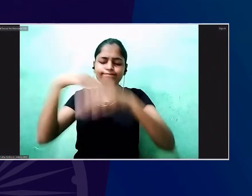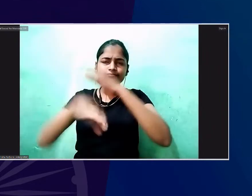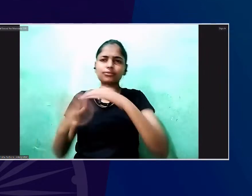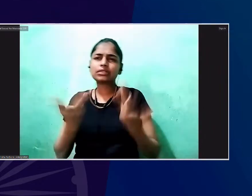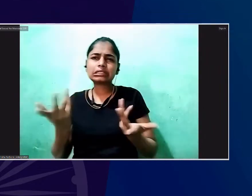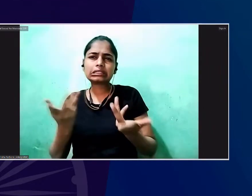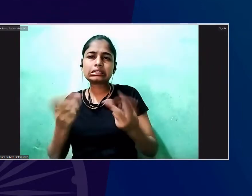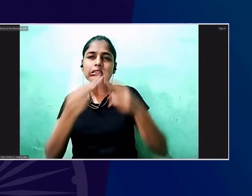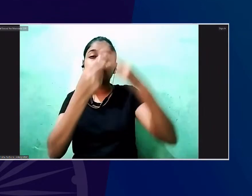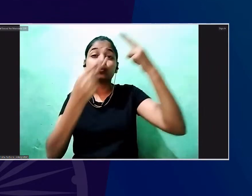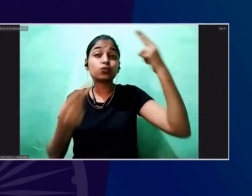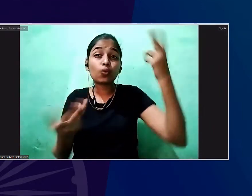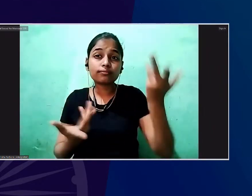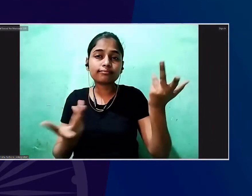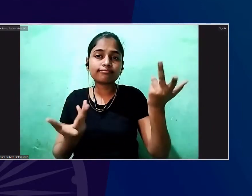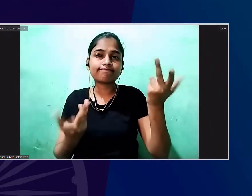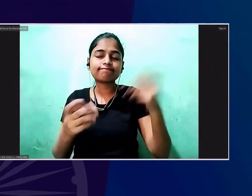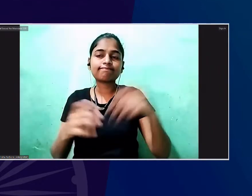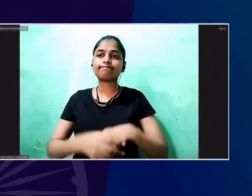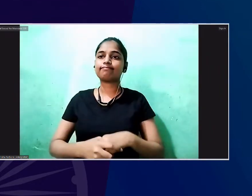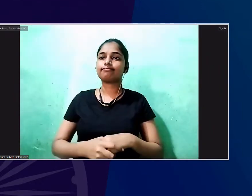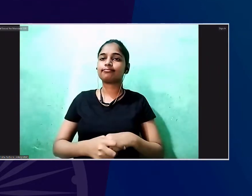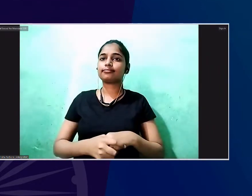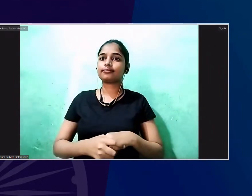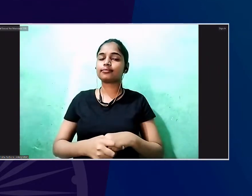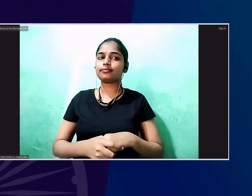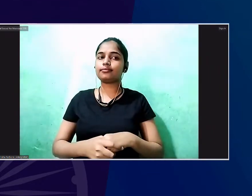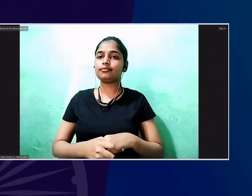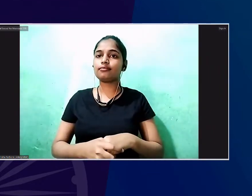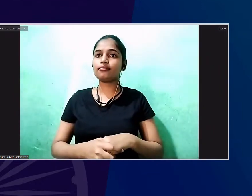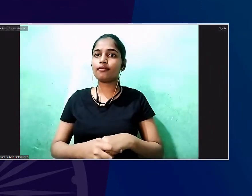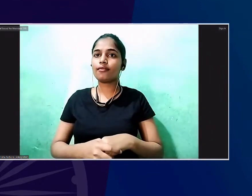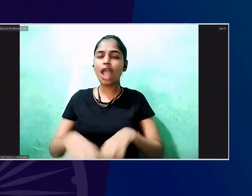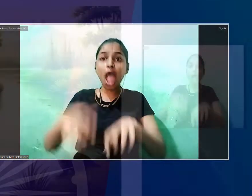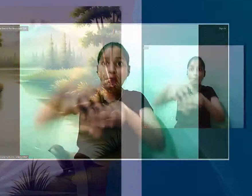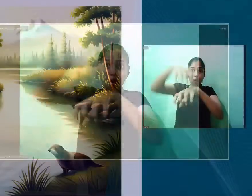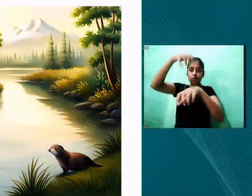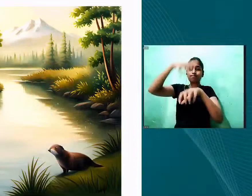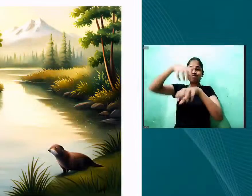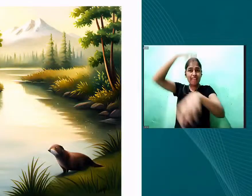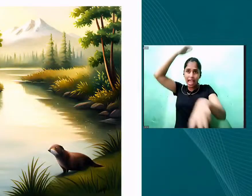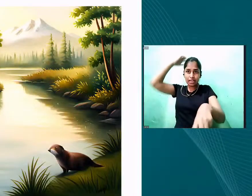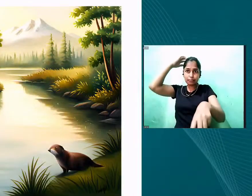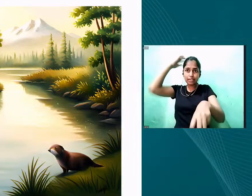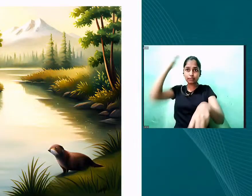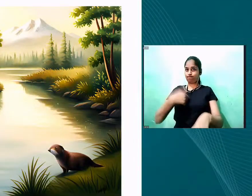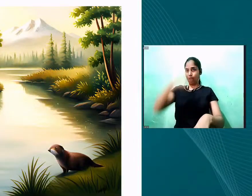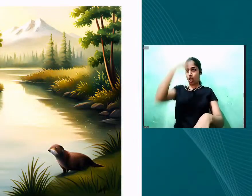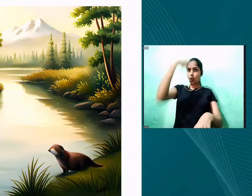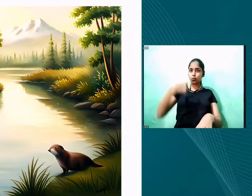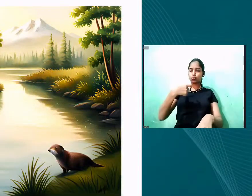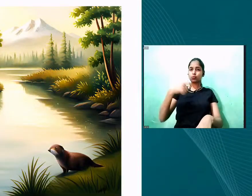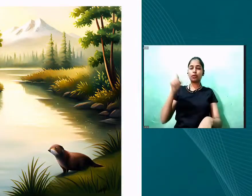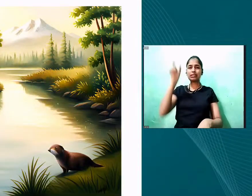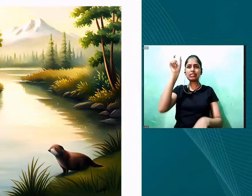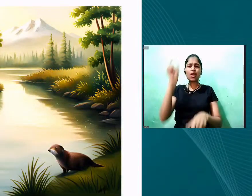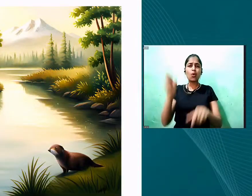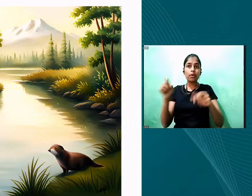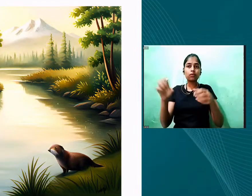an incredible bond between humans and animals. Like if we have a pet, so there is a bond